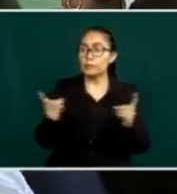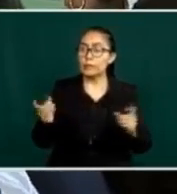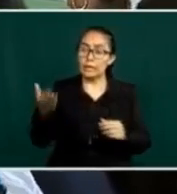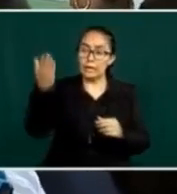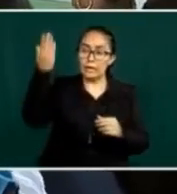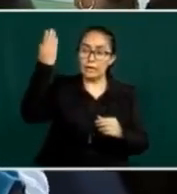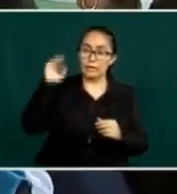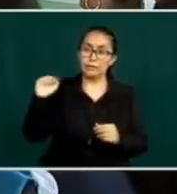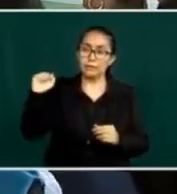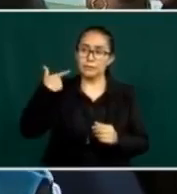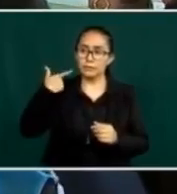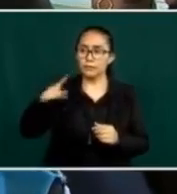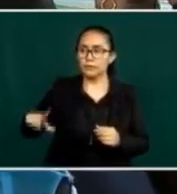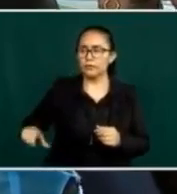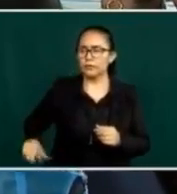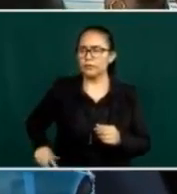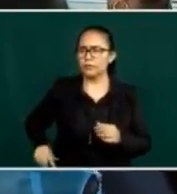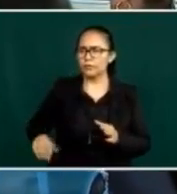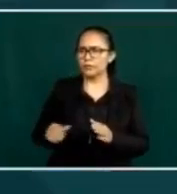In the neoliberal period,